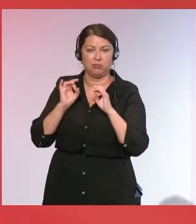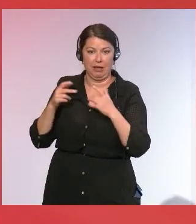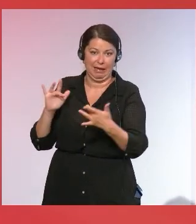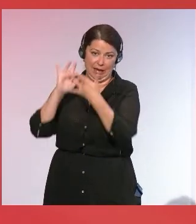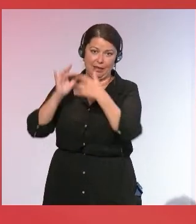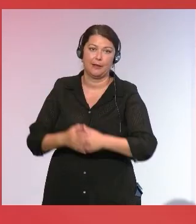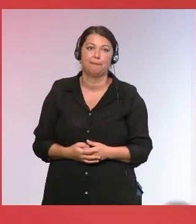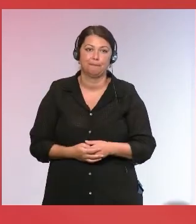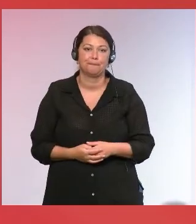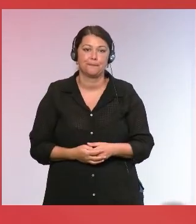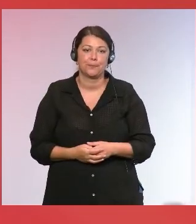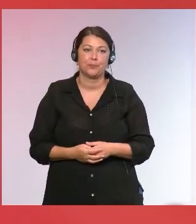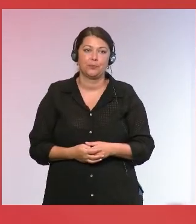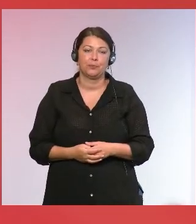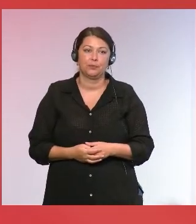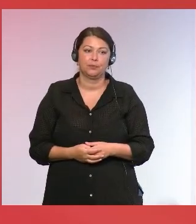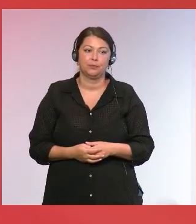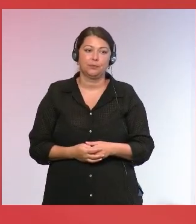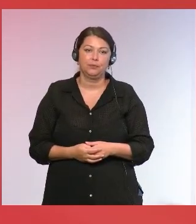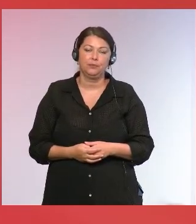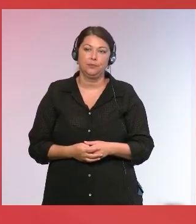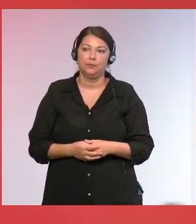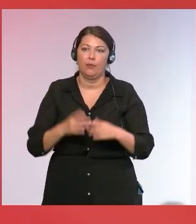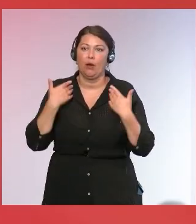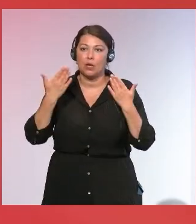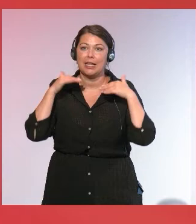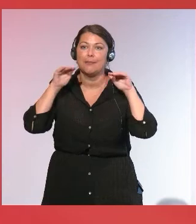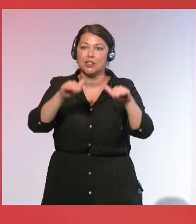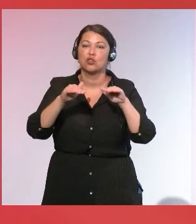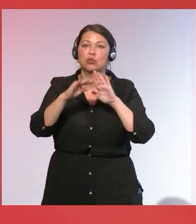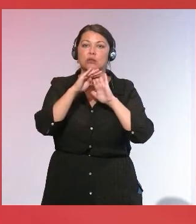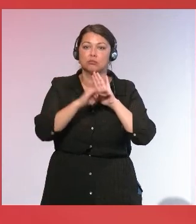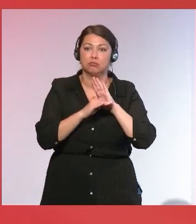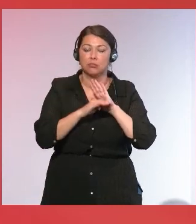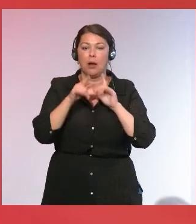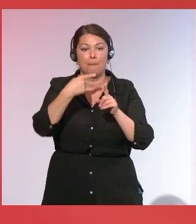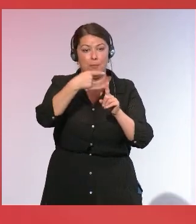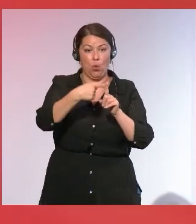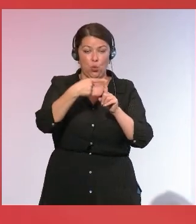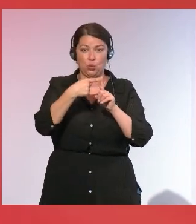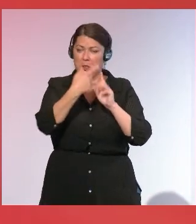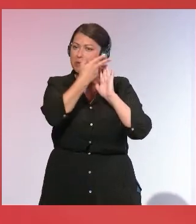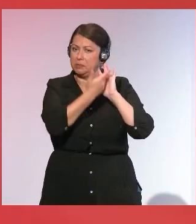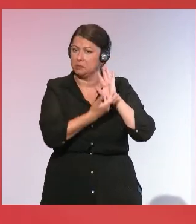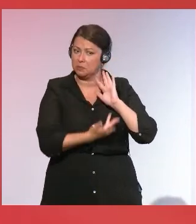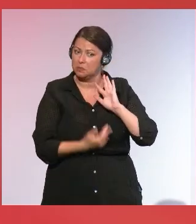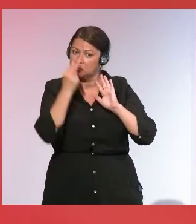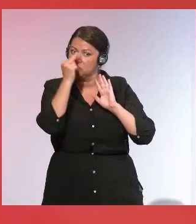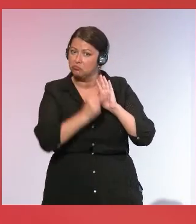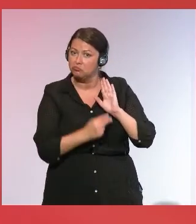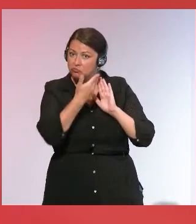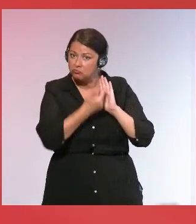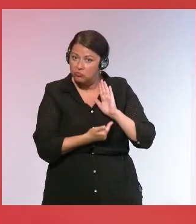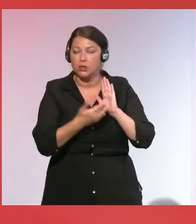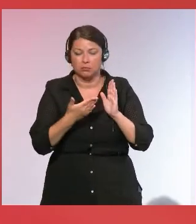of adaptation measures, because of course climate change is here, it is now, it's going on, so we need to adapt to it.